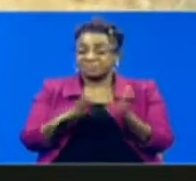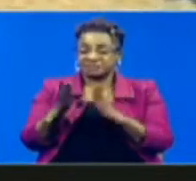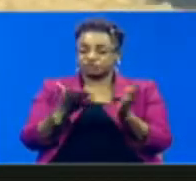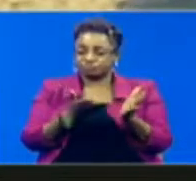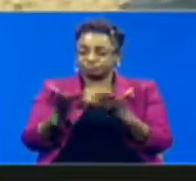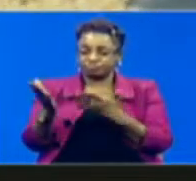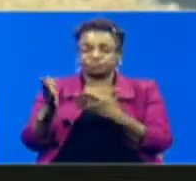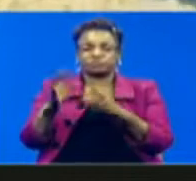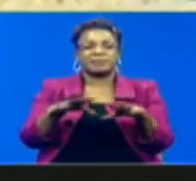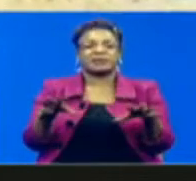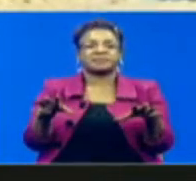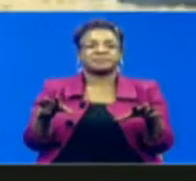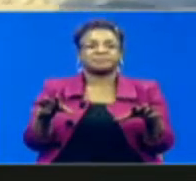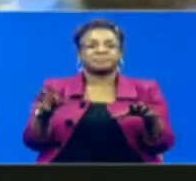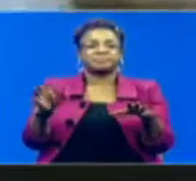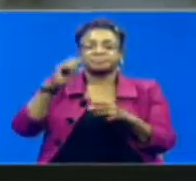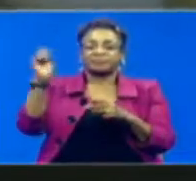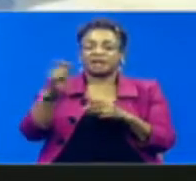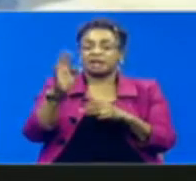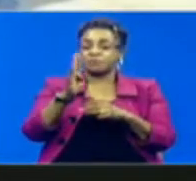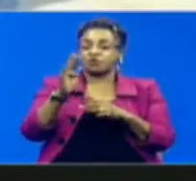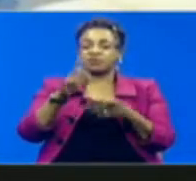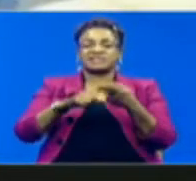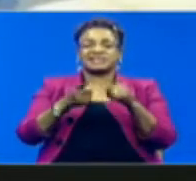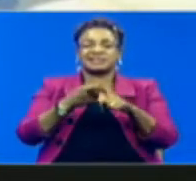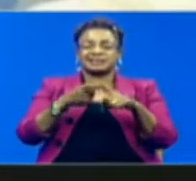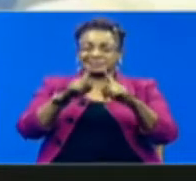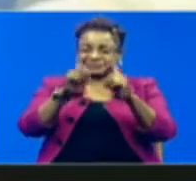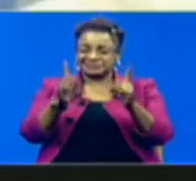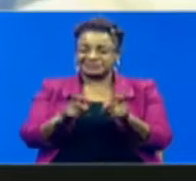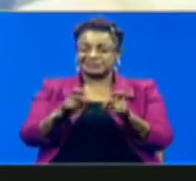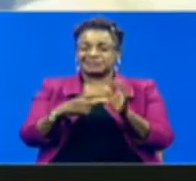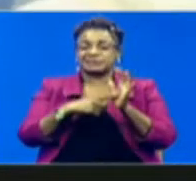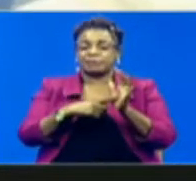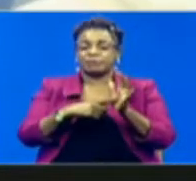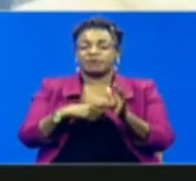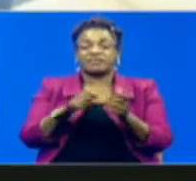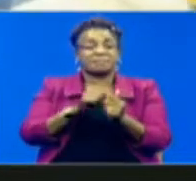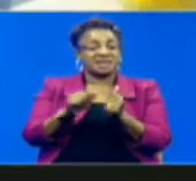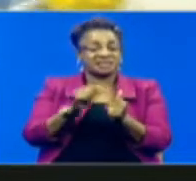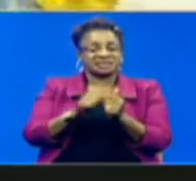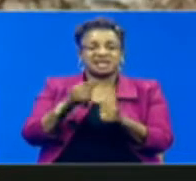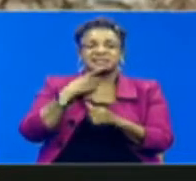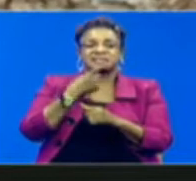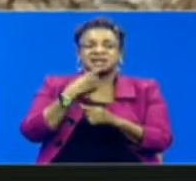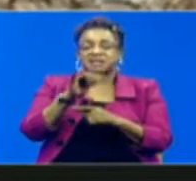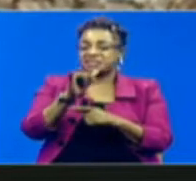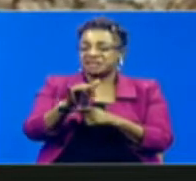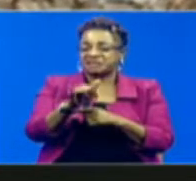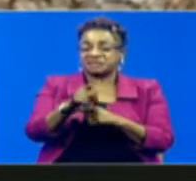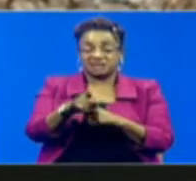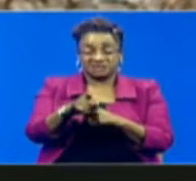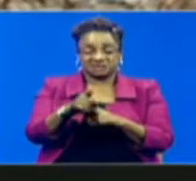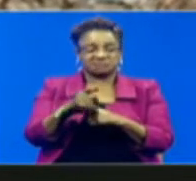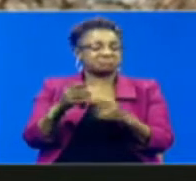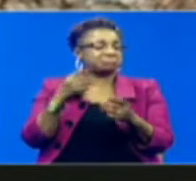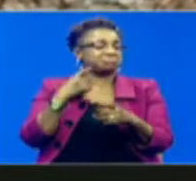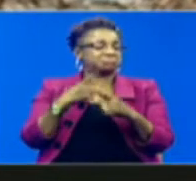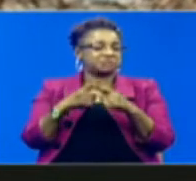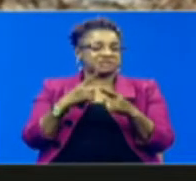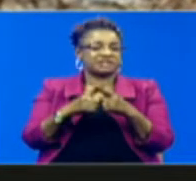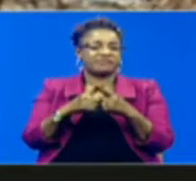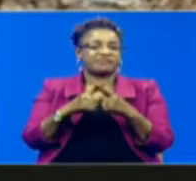to the market. The Kenya Bureau of Standards tested the samples of the grain and revealed that the product tested positive